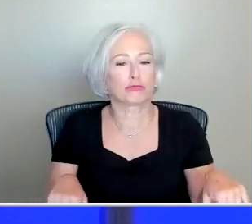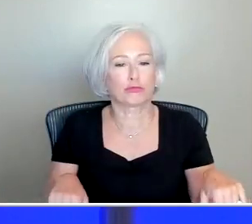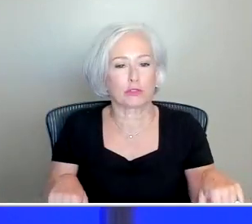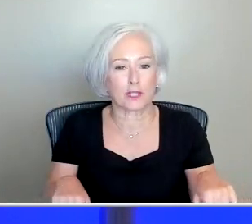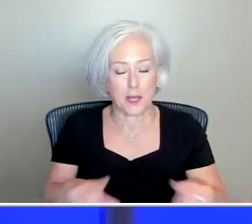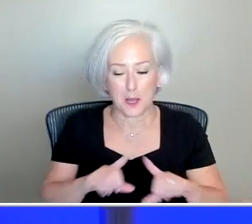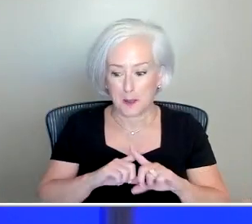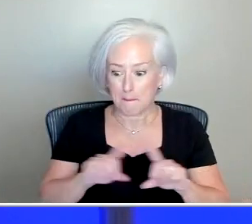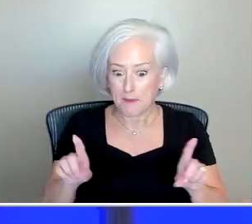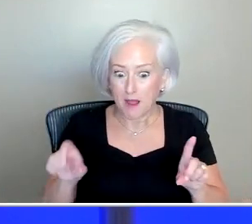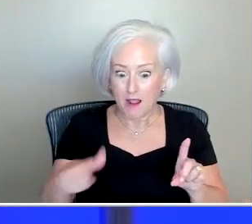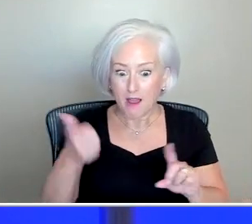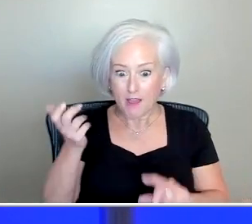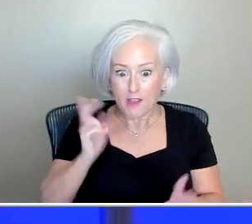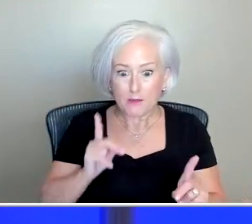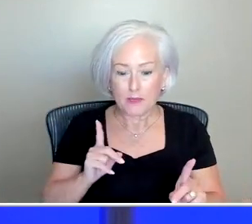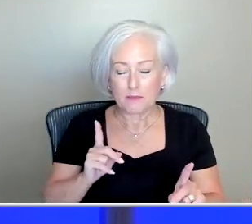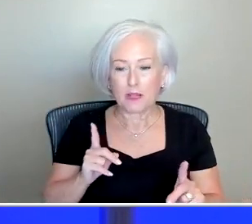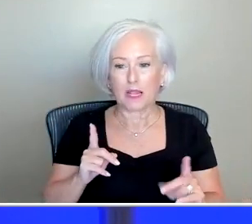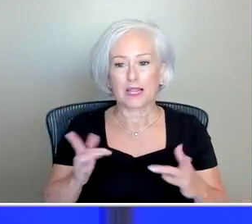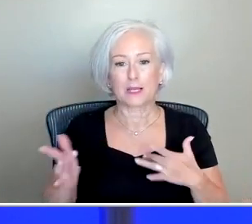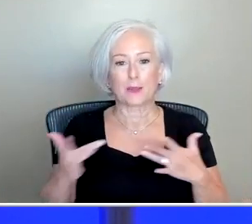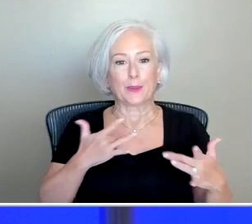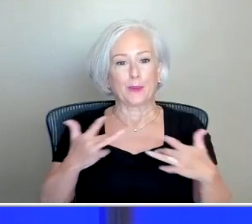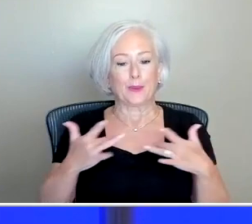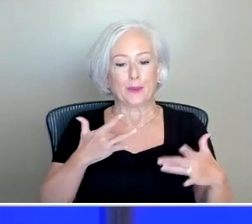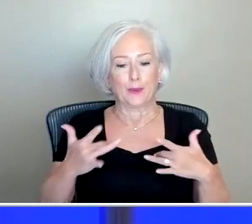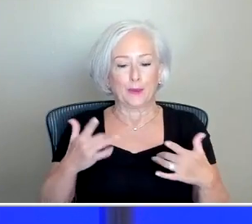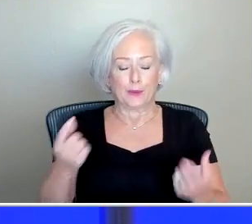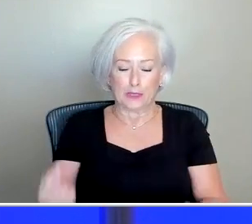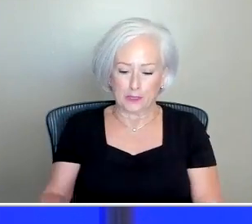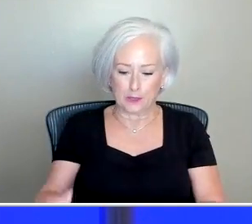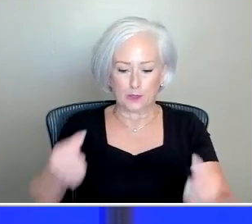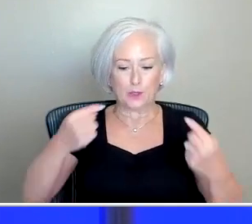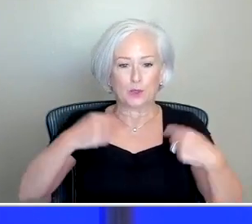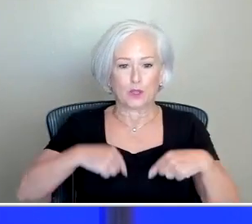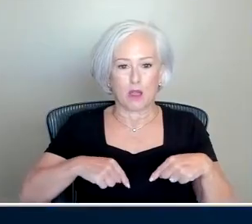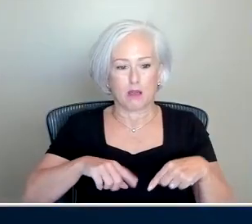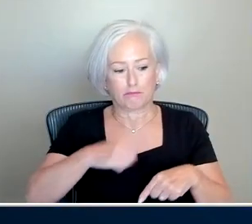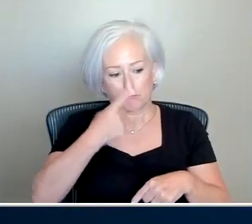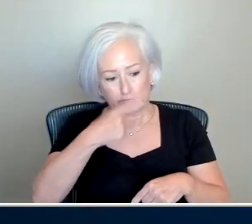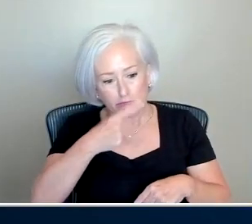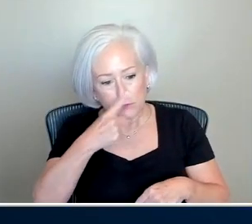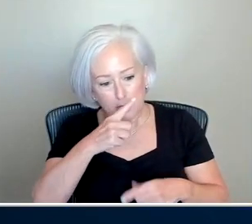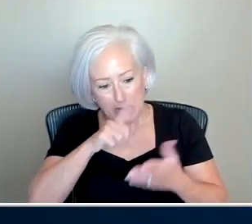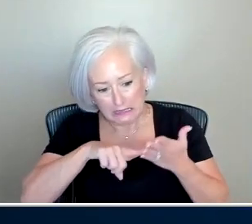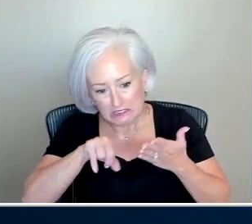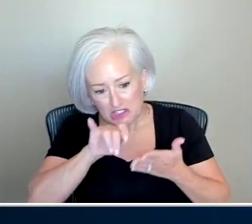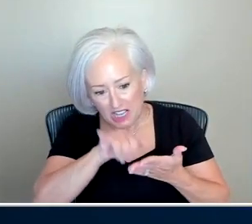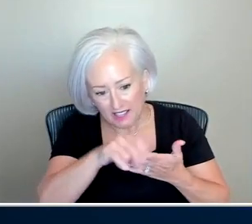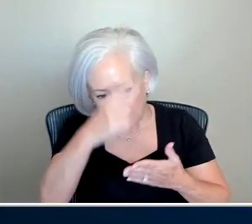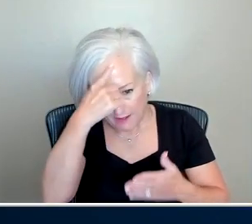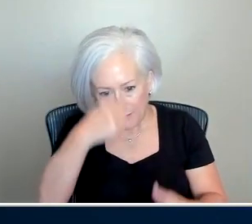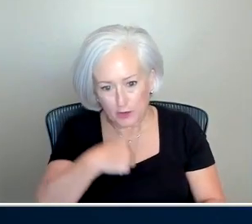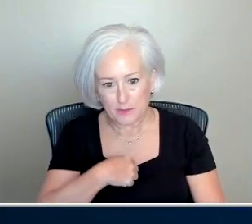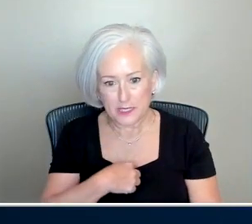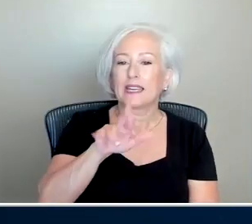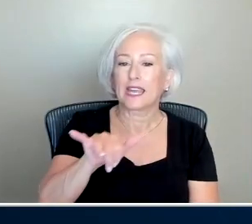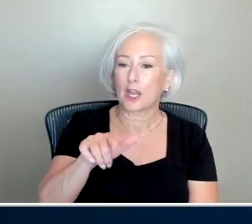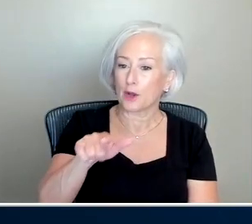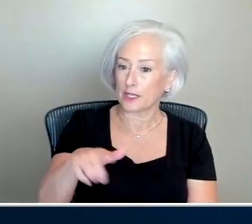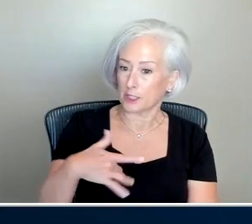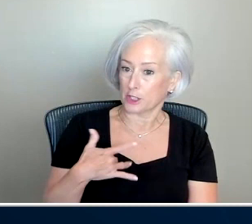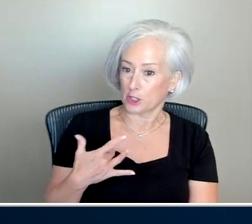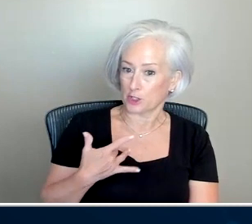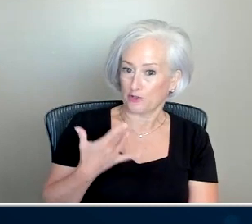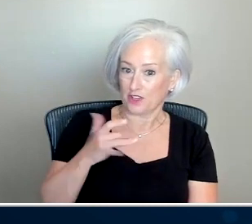because of his history to come on in and, hey, let's just get this checked out. Was that something, Gary, that you felt to be